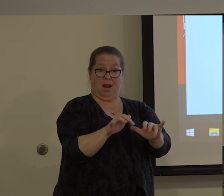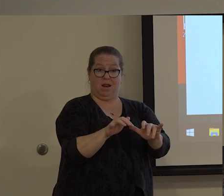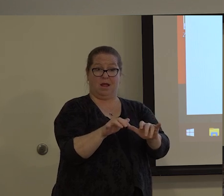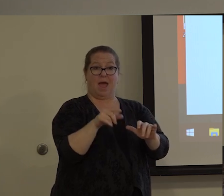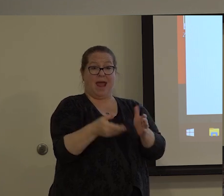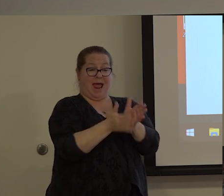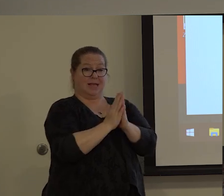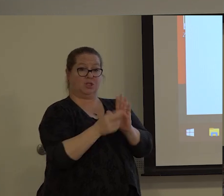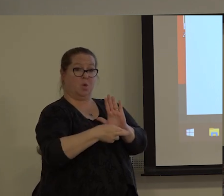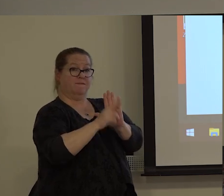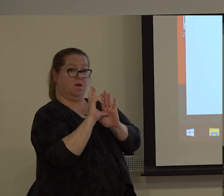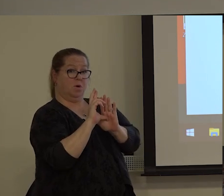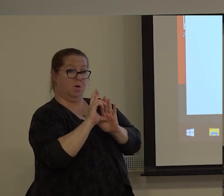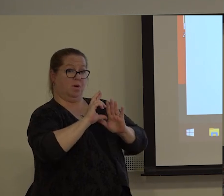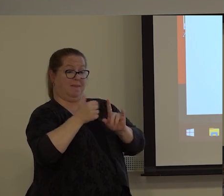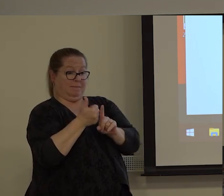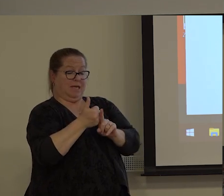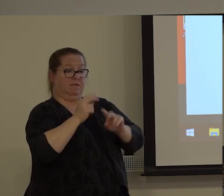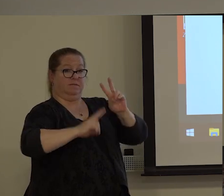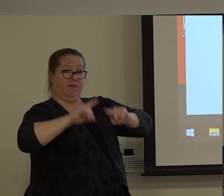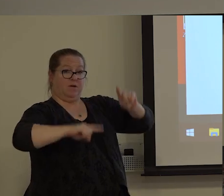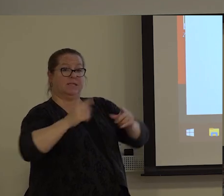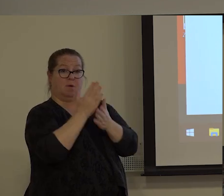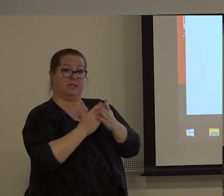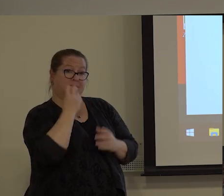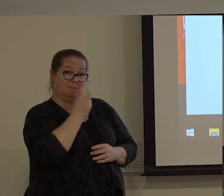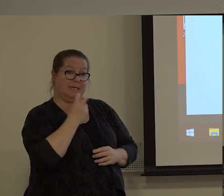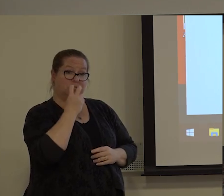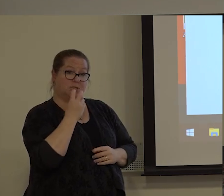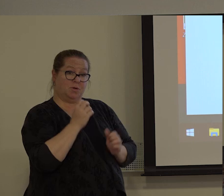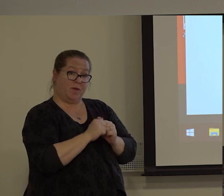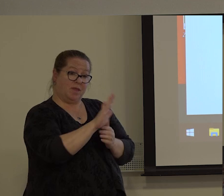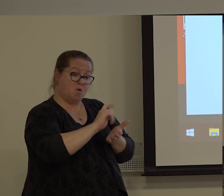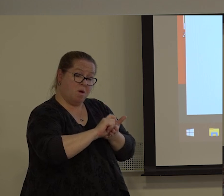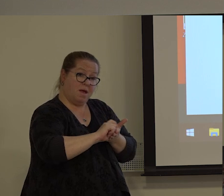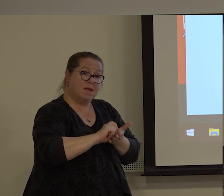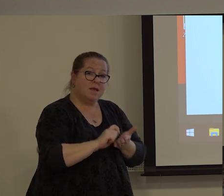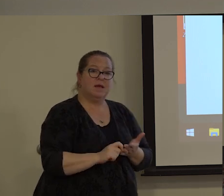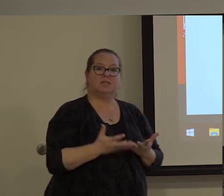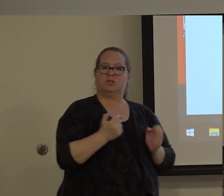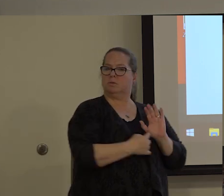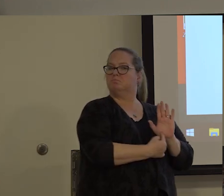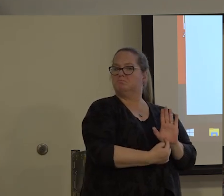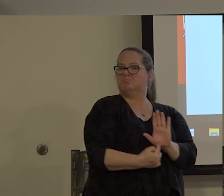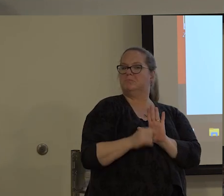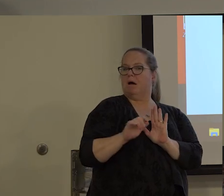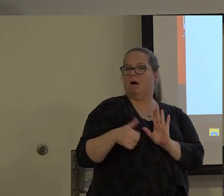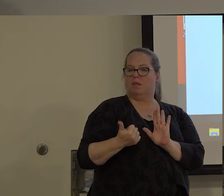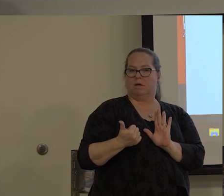to review, right, various parts of speech or things like that. So I just wanted to point that out as